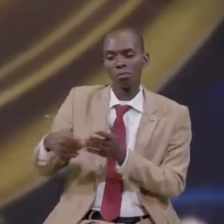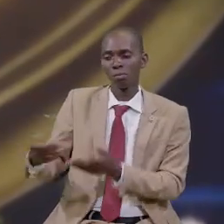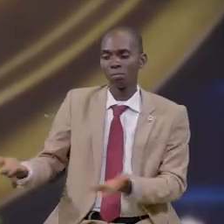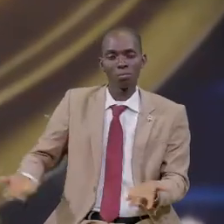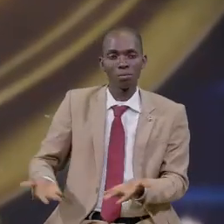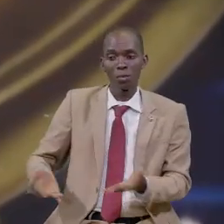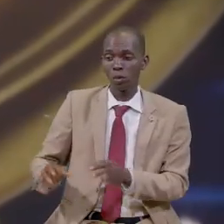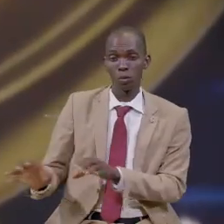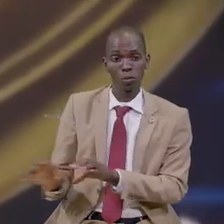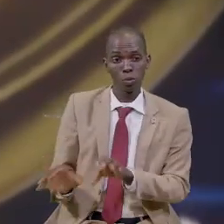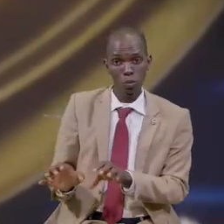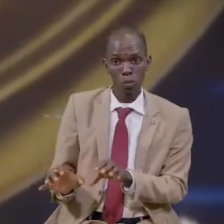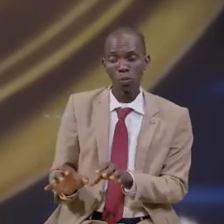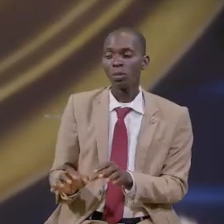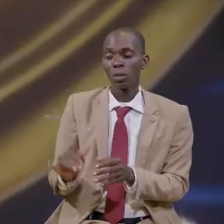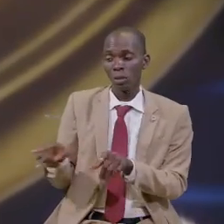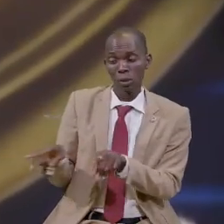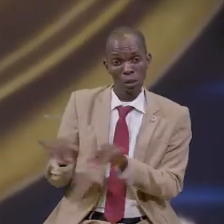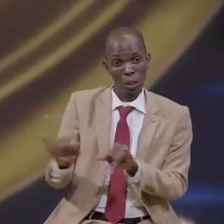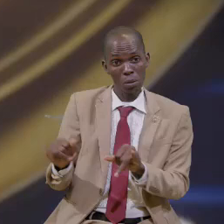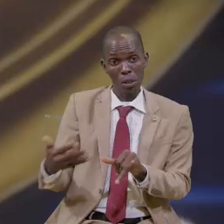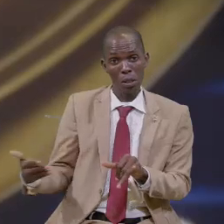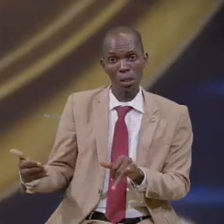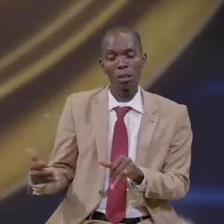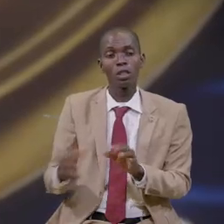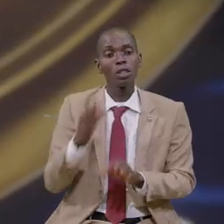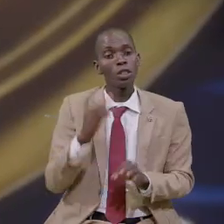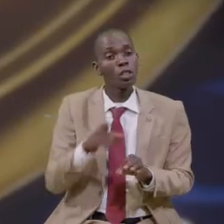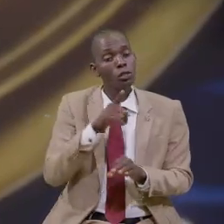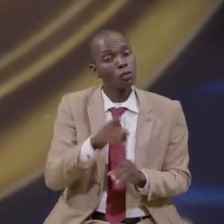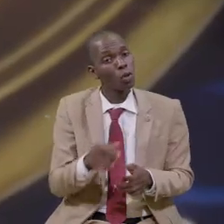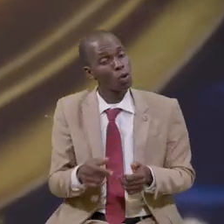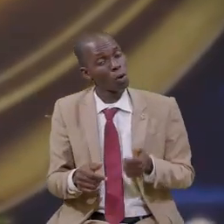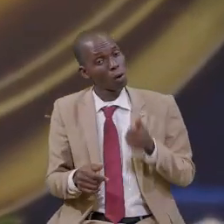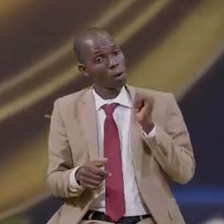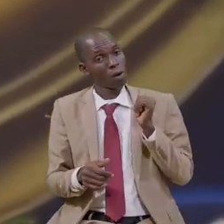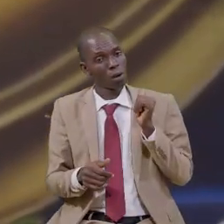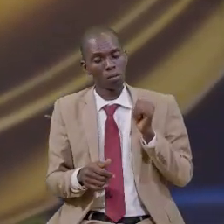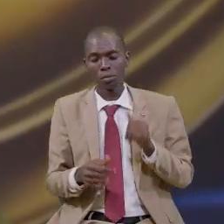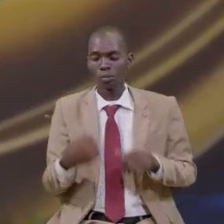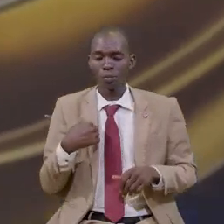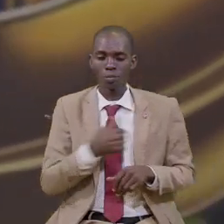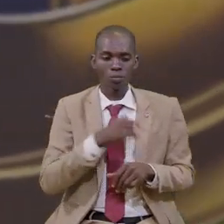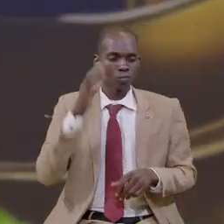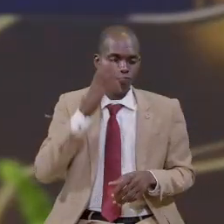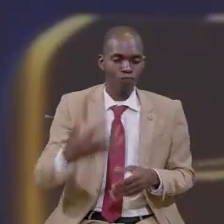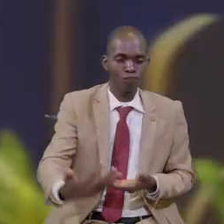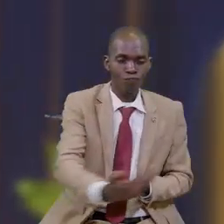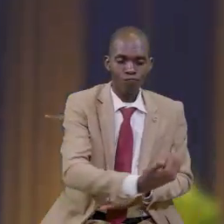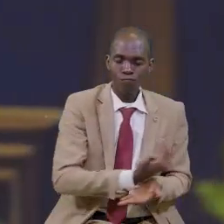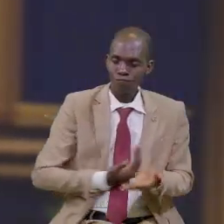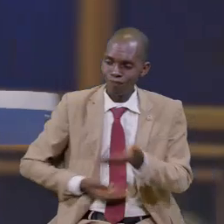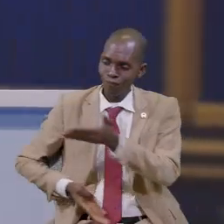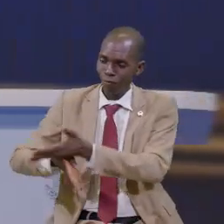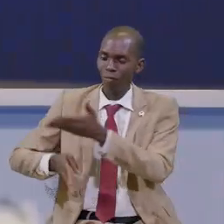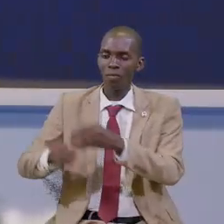wants done, all right, if you don't, we'll cast you into the furnace of